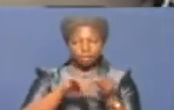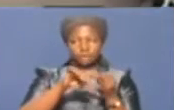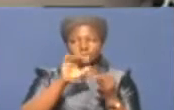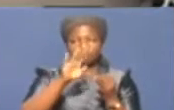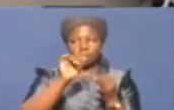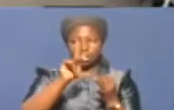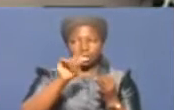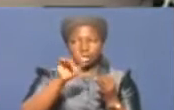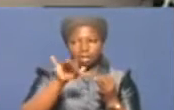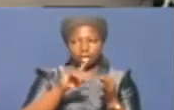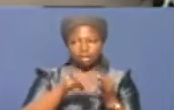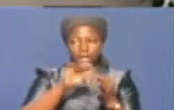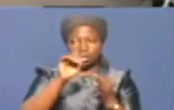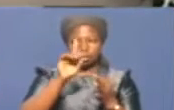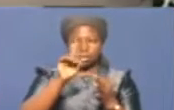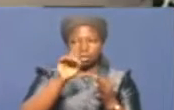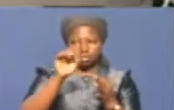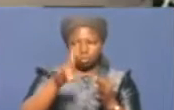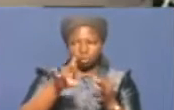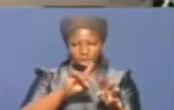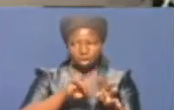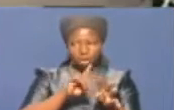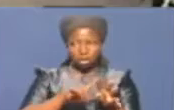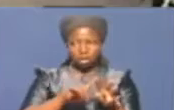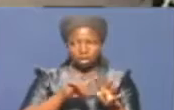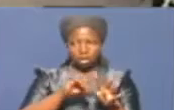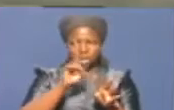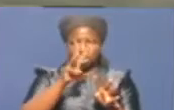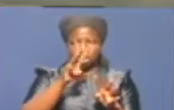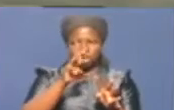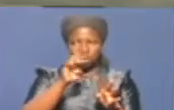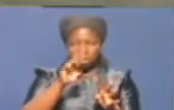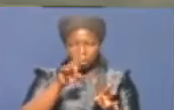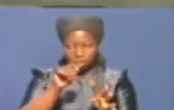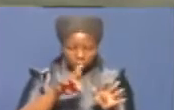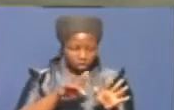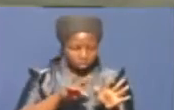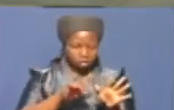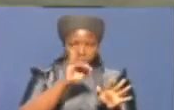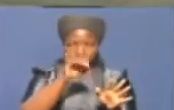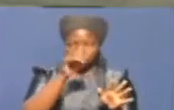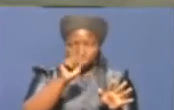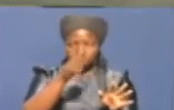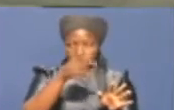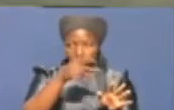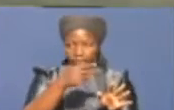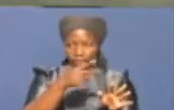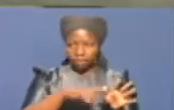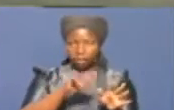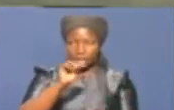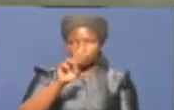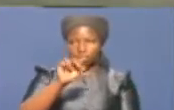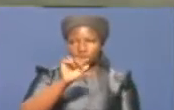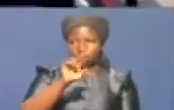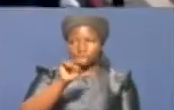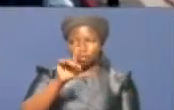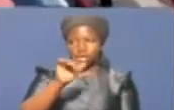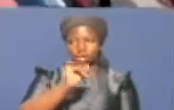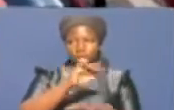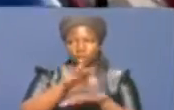Martin Odor, light welterweight Victor Othiambo, welterweight Joseph Shigali, and light middleweight Boniface Mugunde all made the cut to the Kenyan